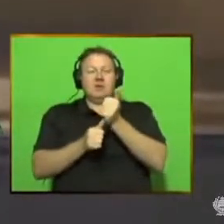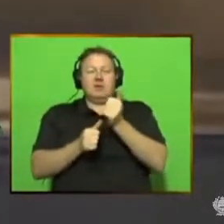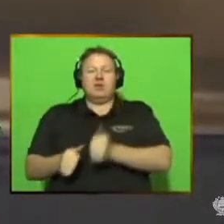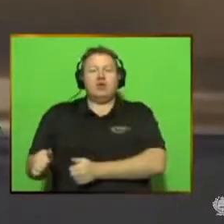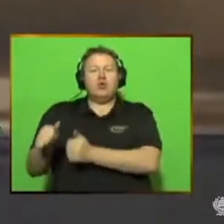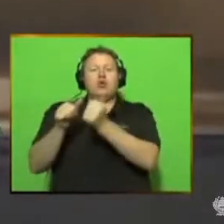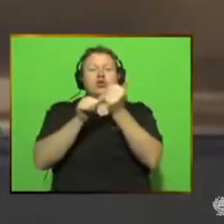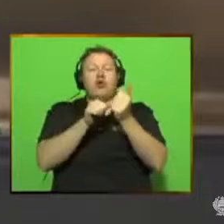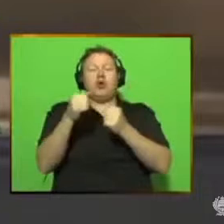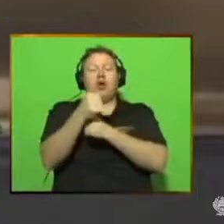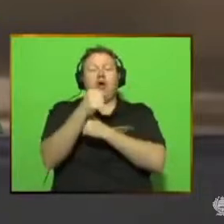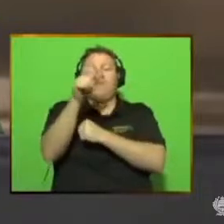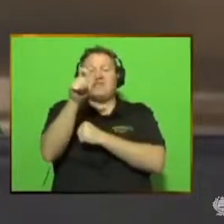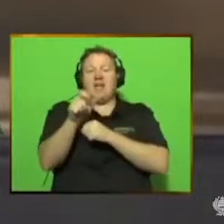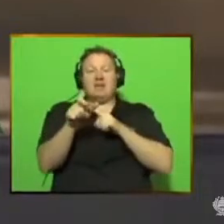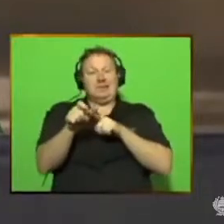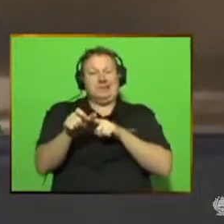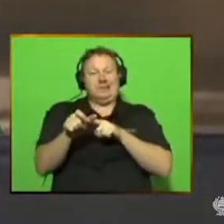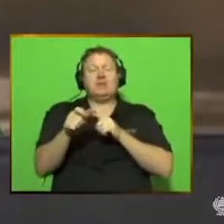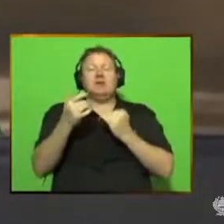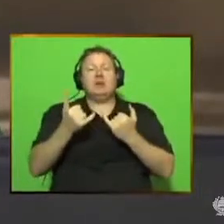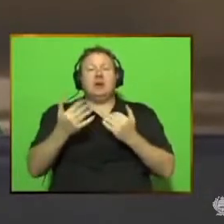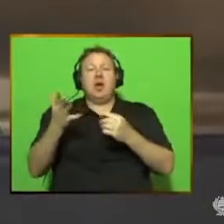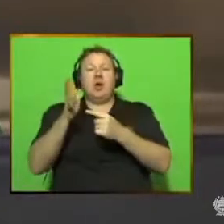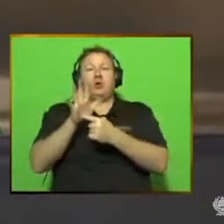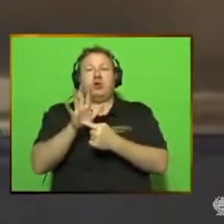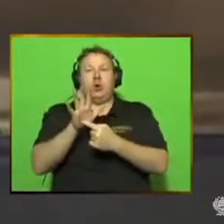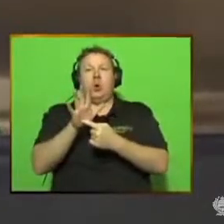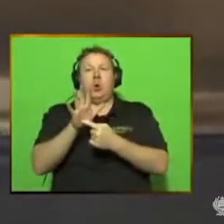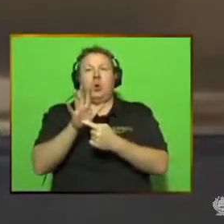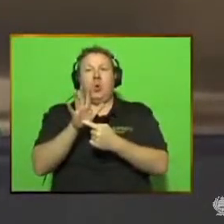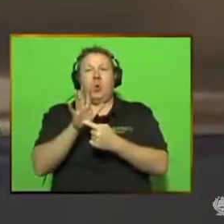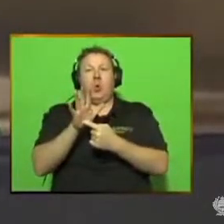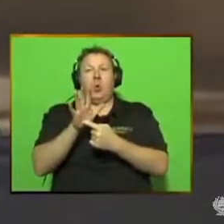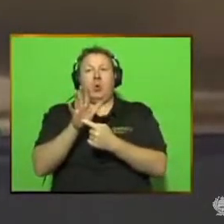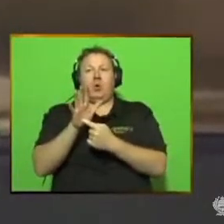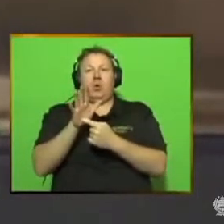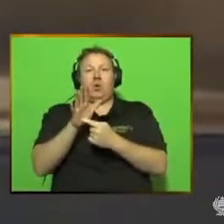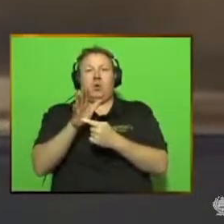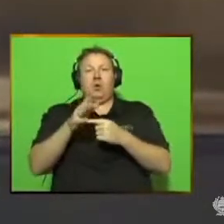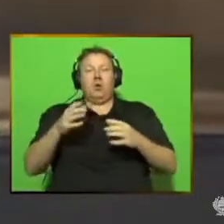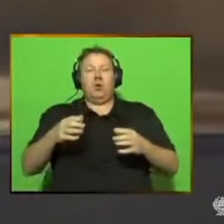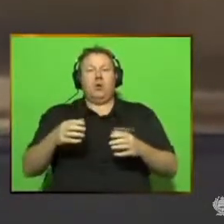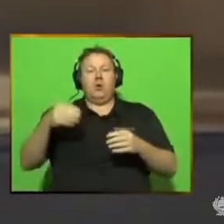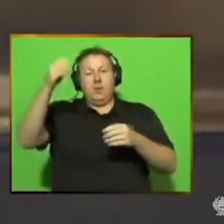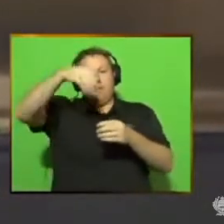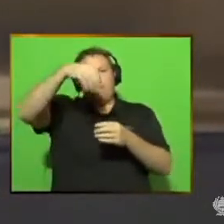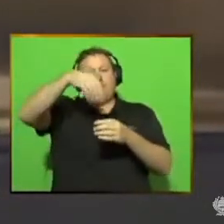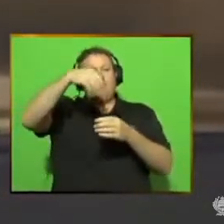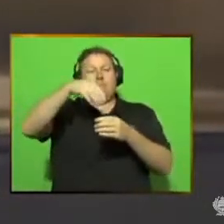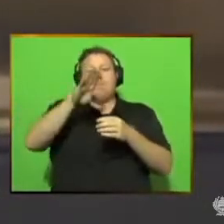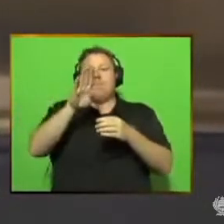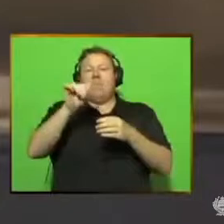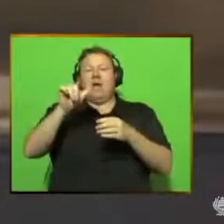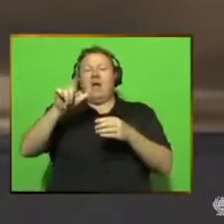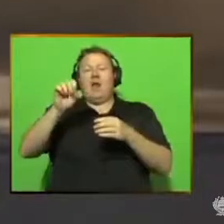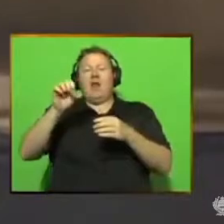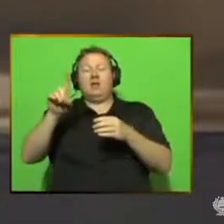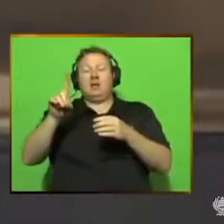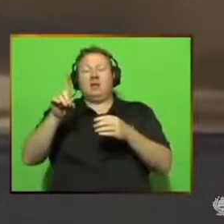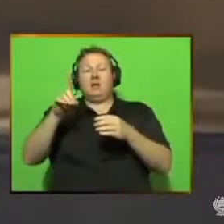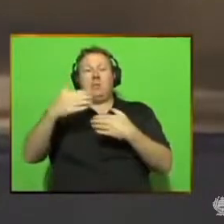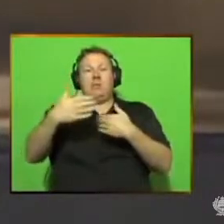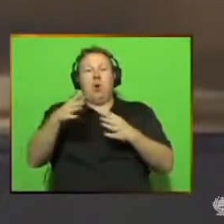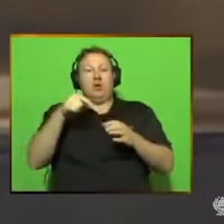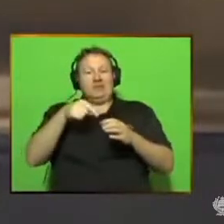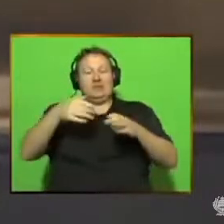returning officers will now show that the ballot boxes are empty and they will close them.